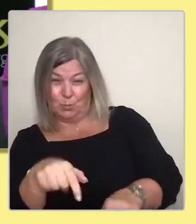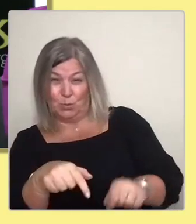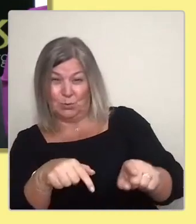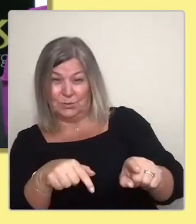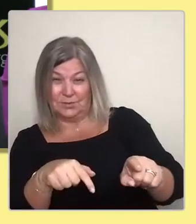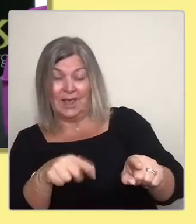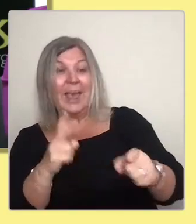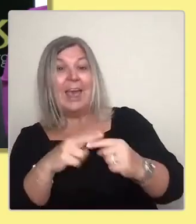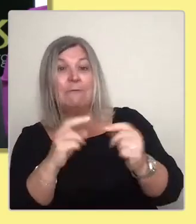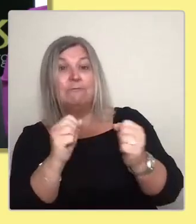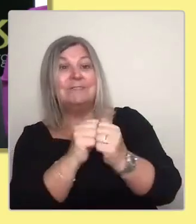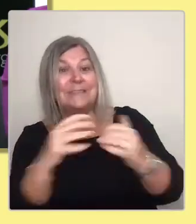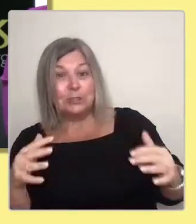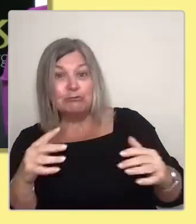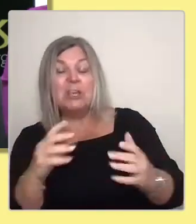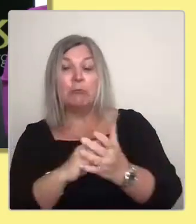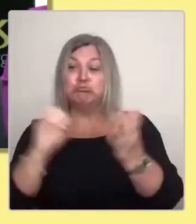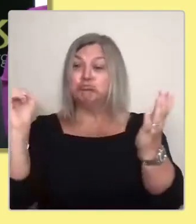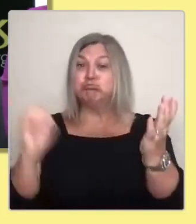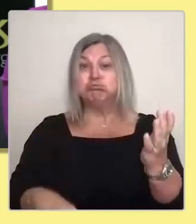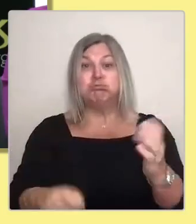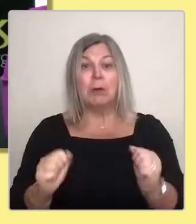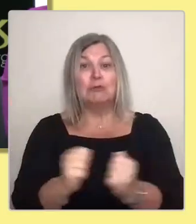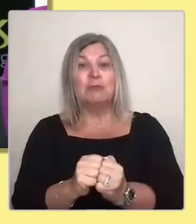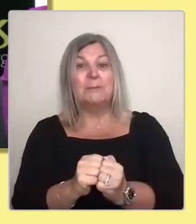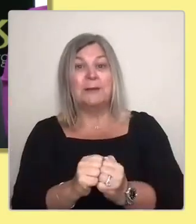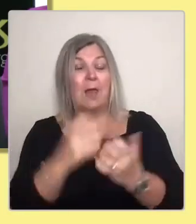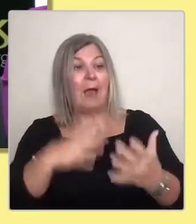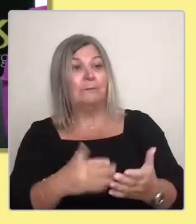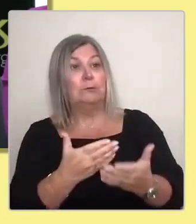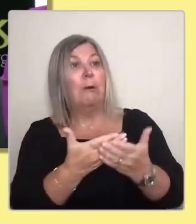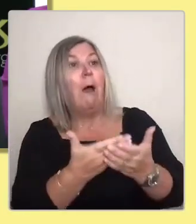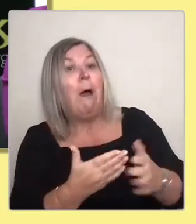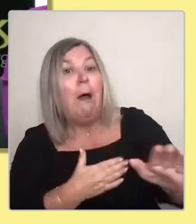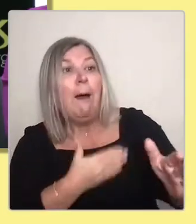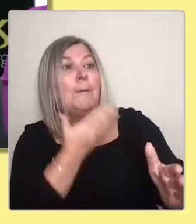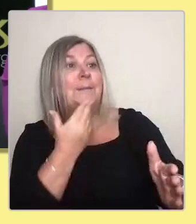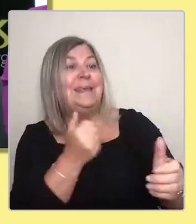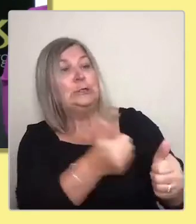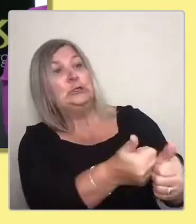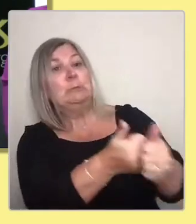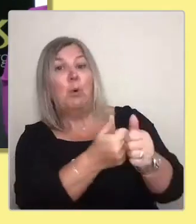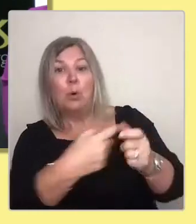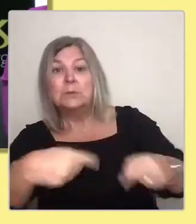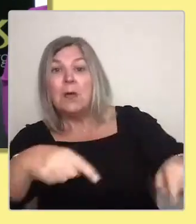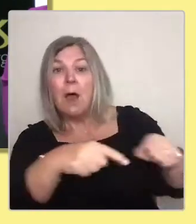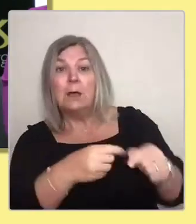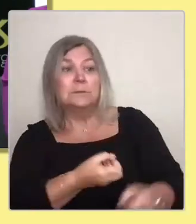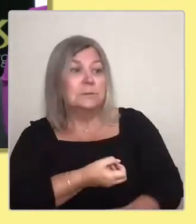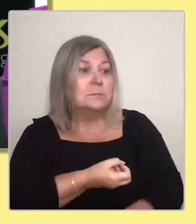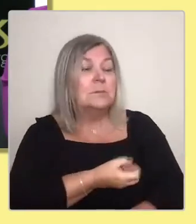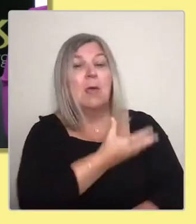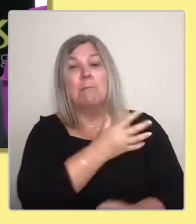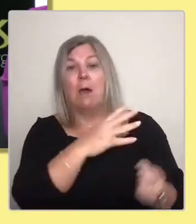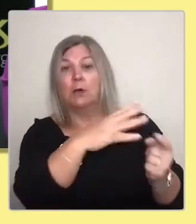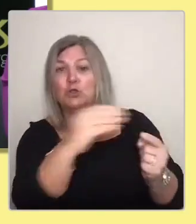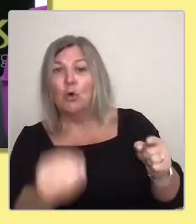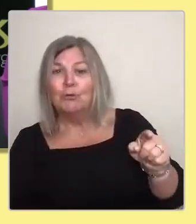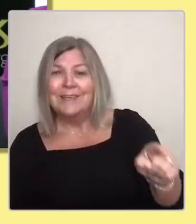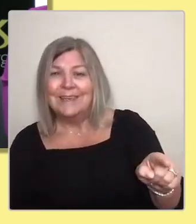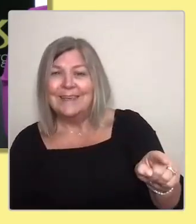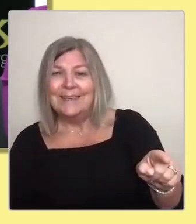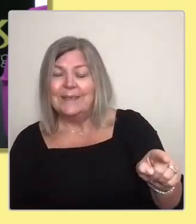luck with that. I mean, good luck with that. And not only will it affect us in the parliament, it will have ripple effects right to local government. We have a